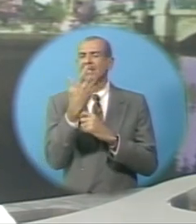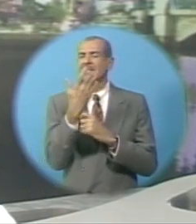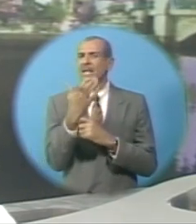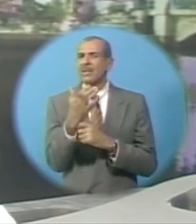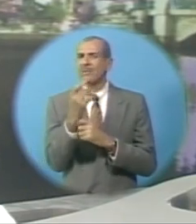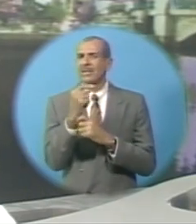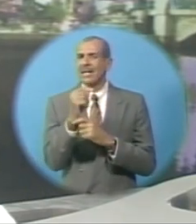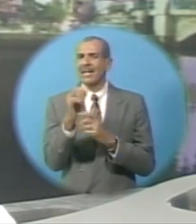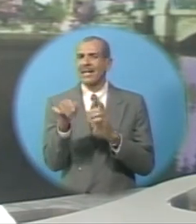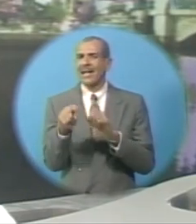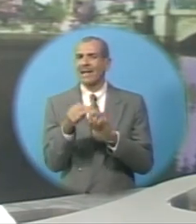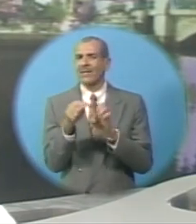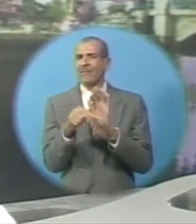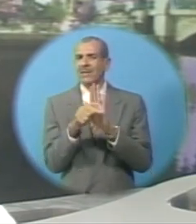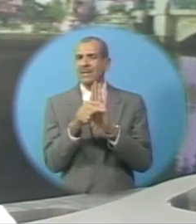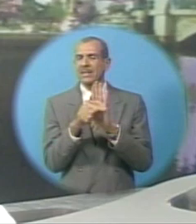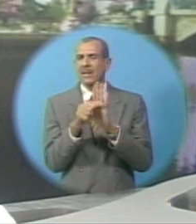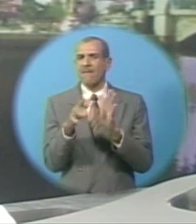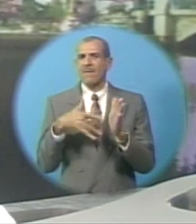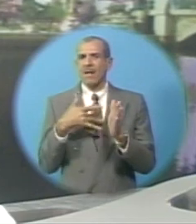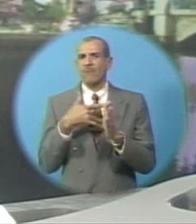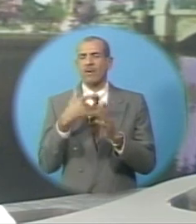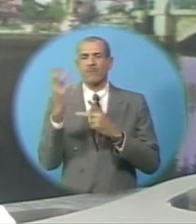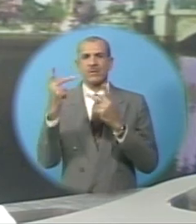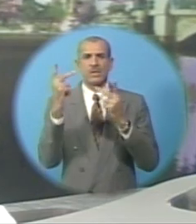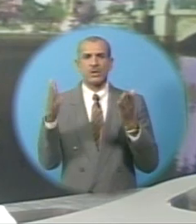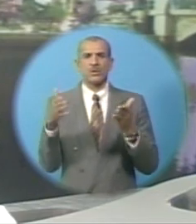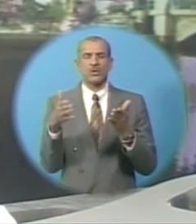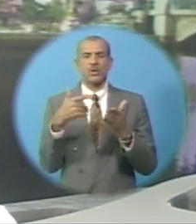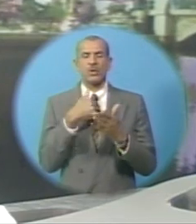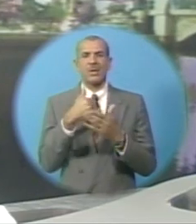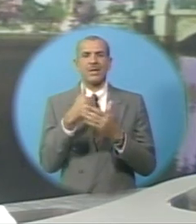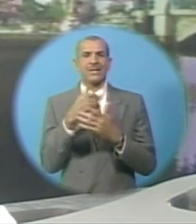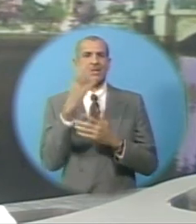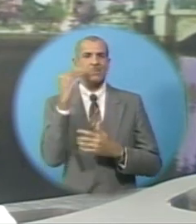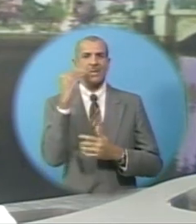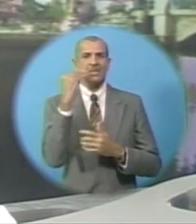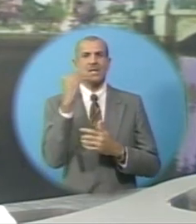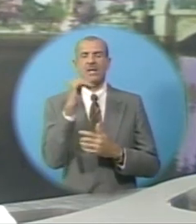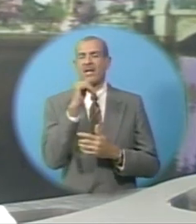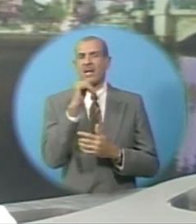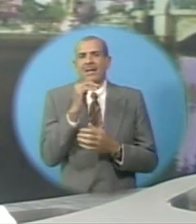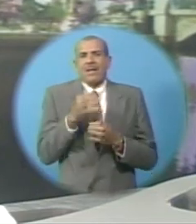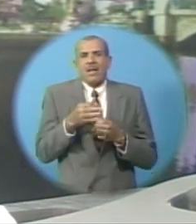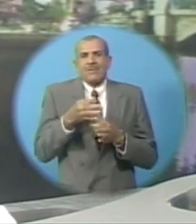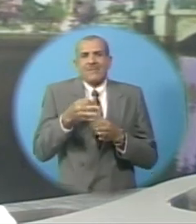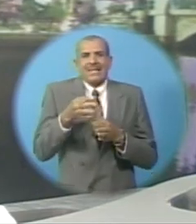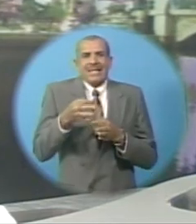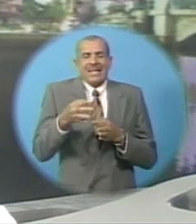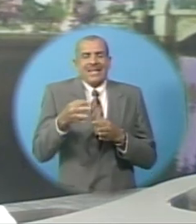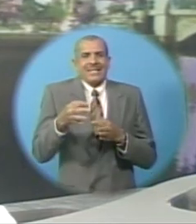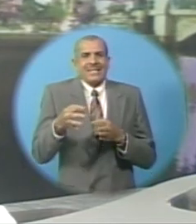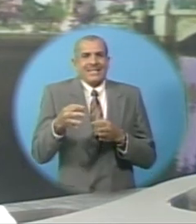negative effects are being felt by the tourists who have had to endure unnecessary delays. The